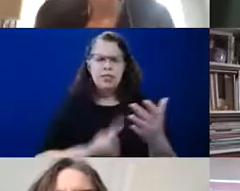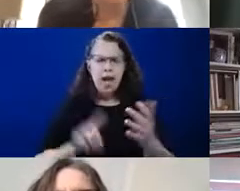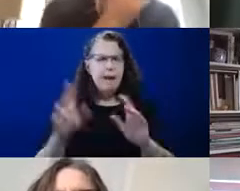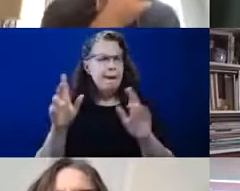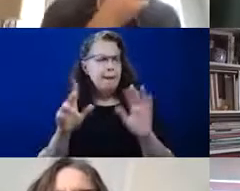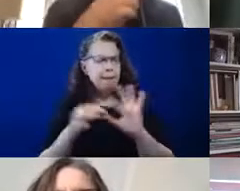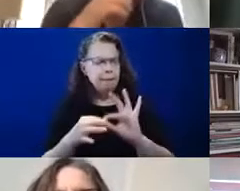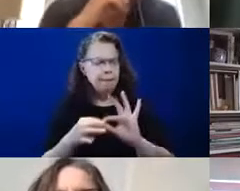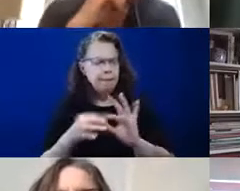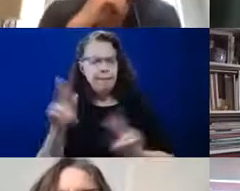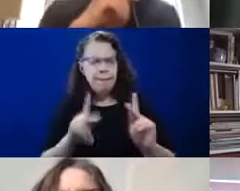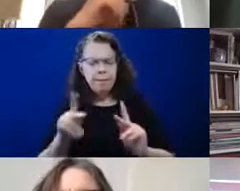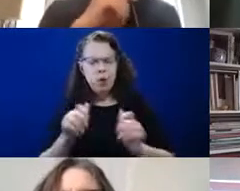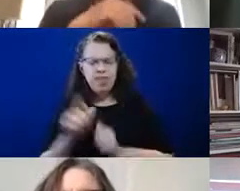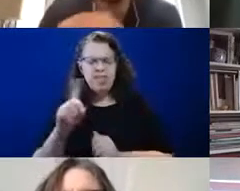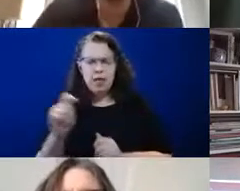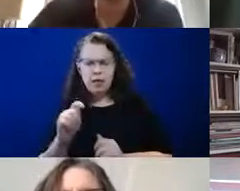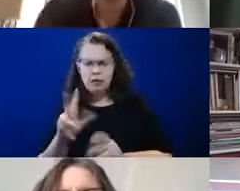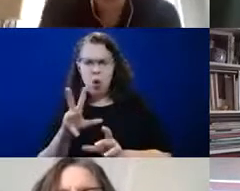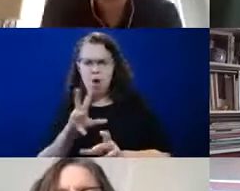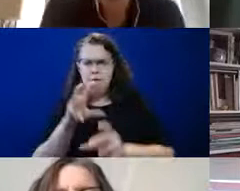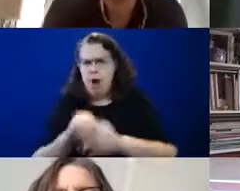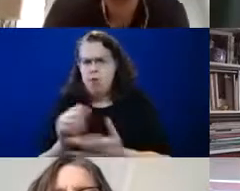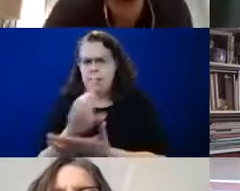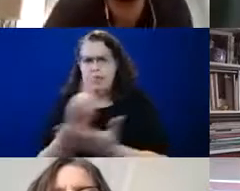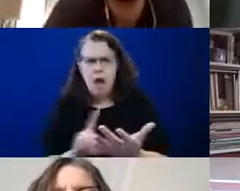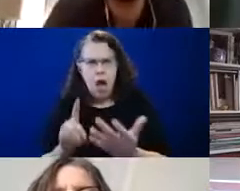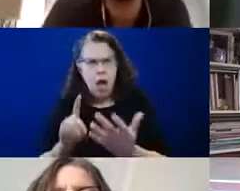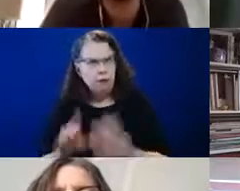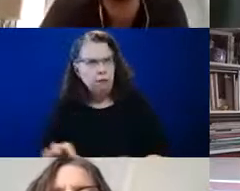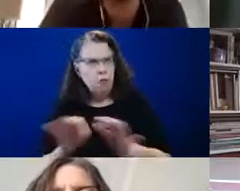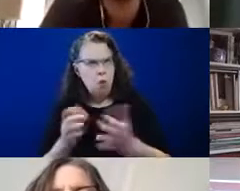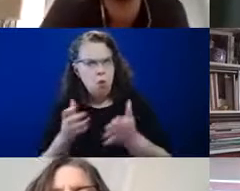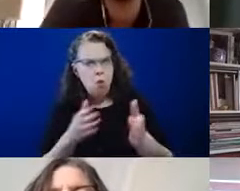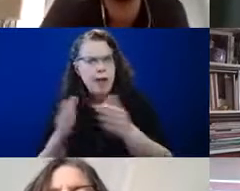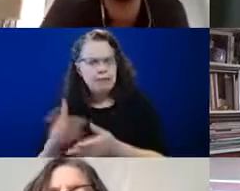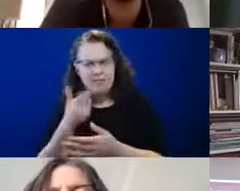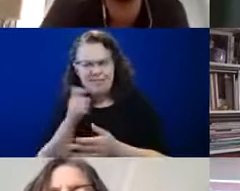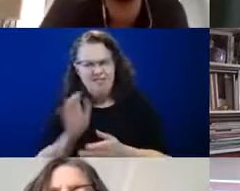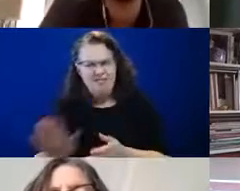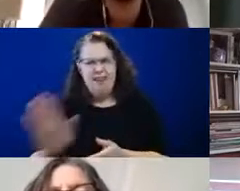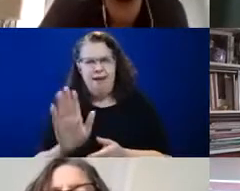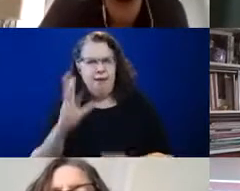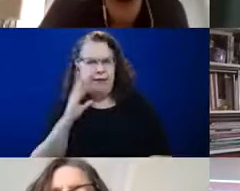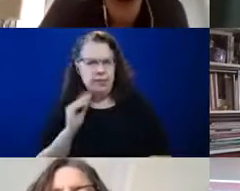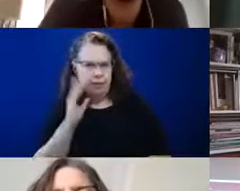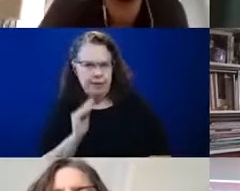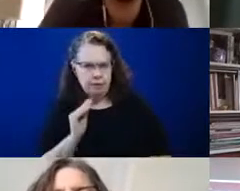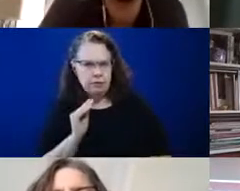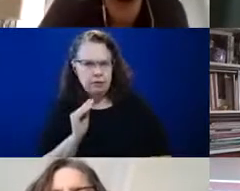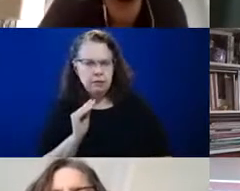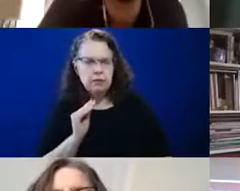incredibly contributed to design significantly because of their experiences,